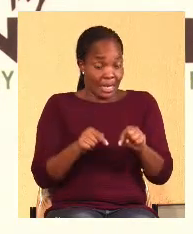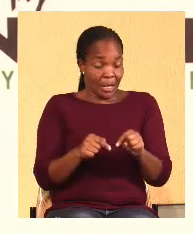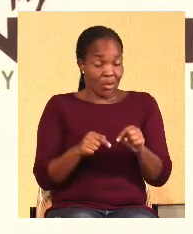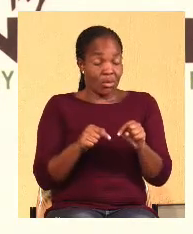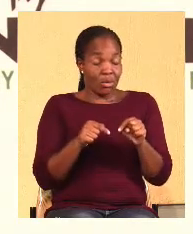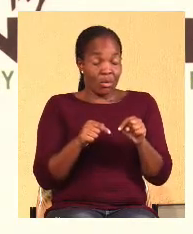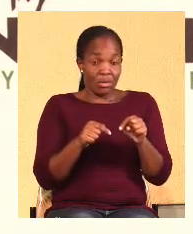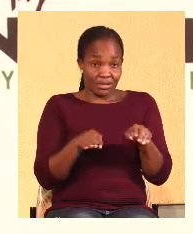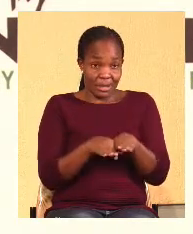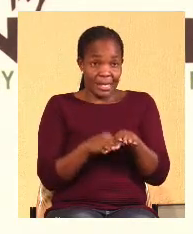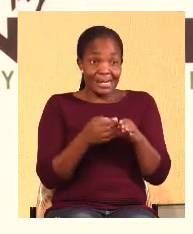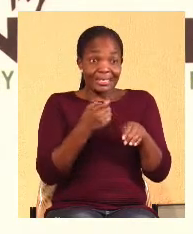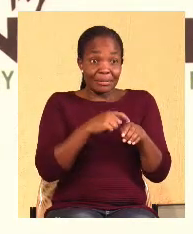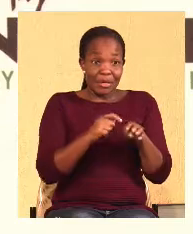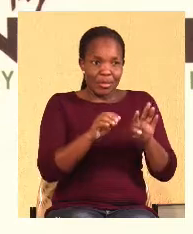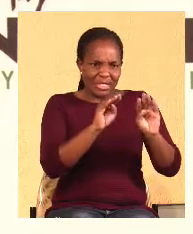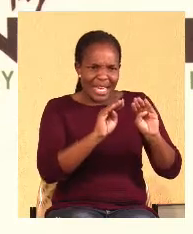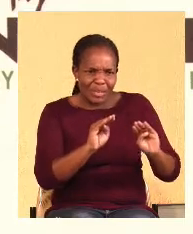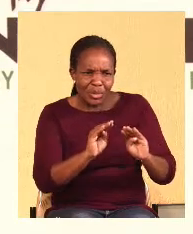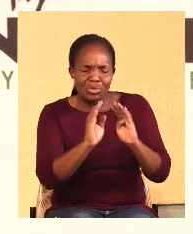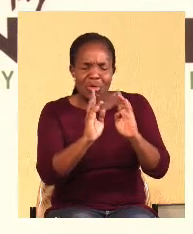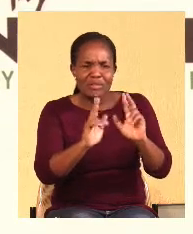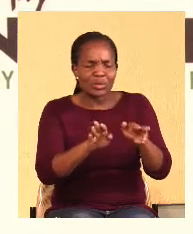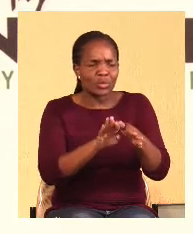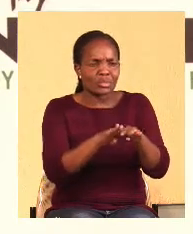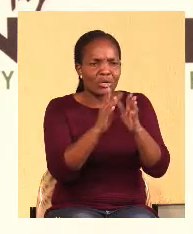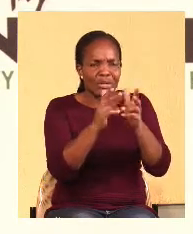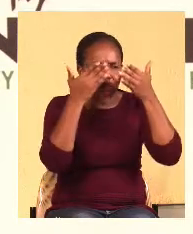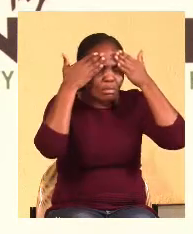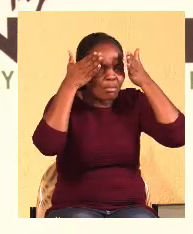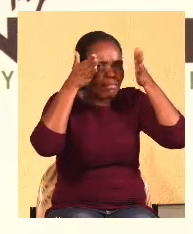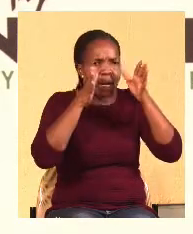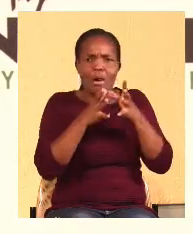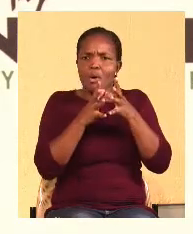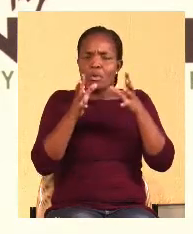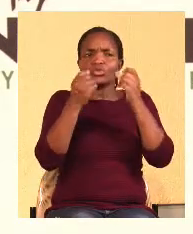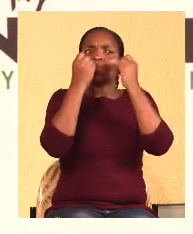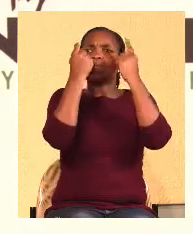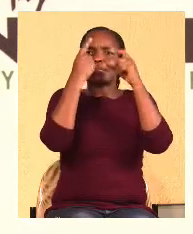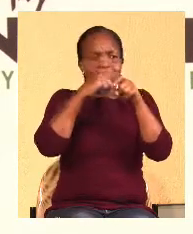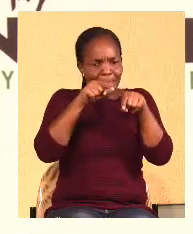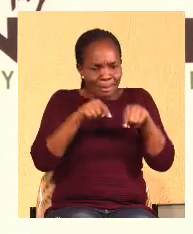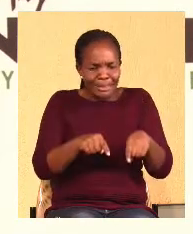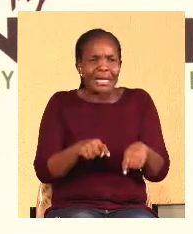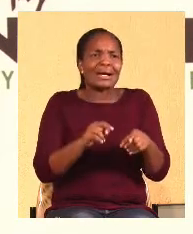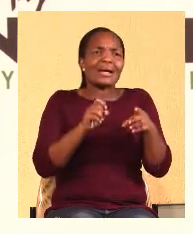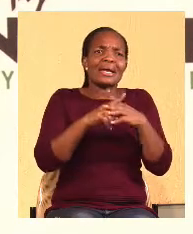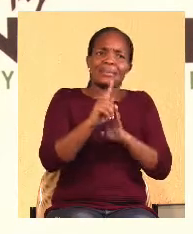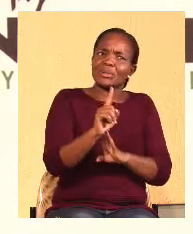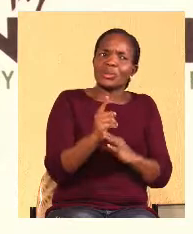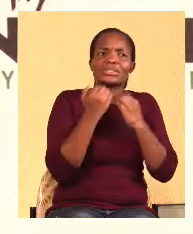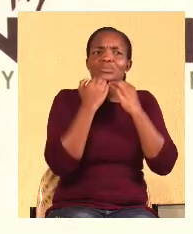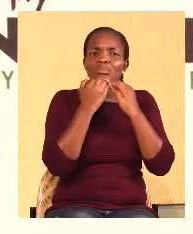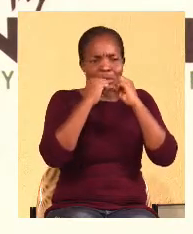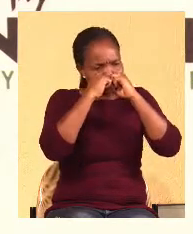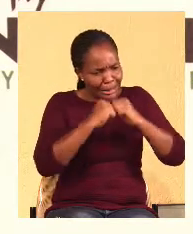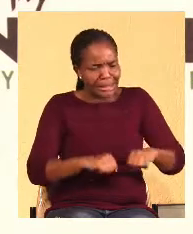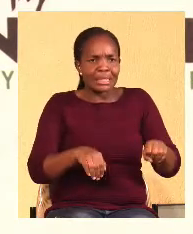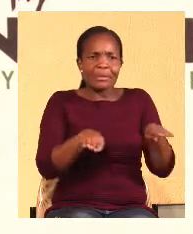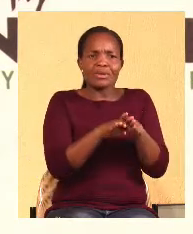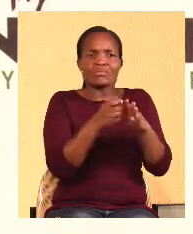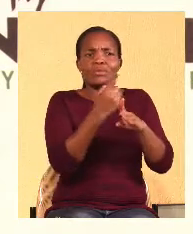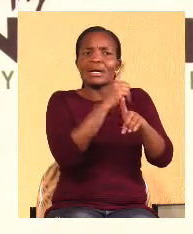our people, we still need to explain certain provisions, and I want to urge the nation to also indicate to us what else that we